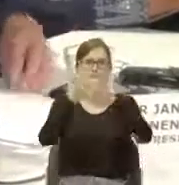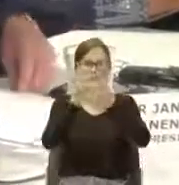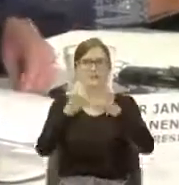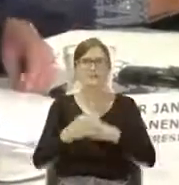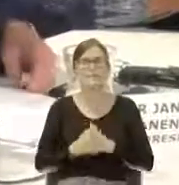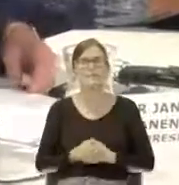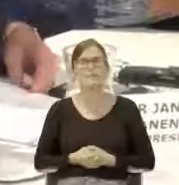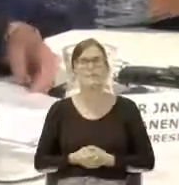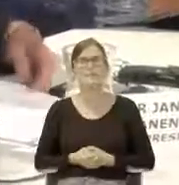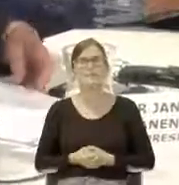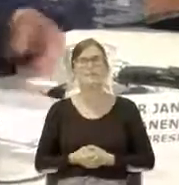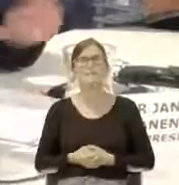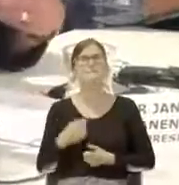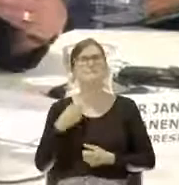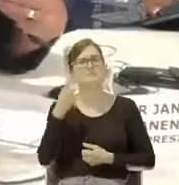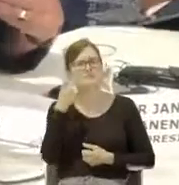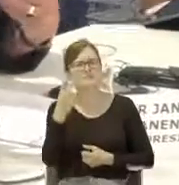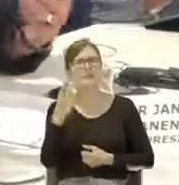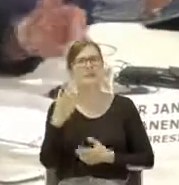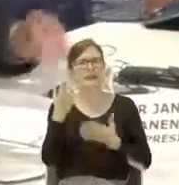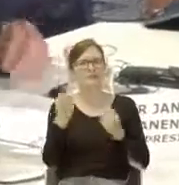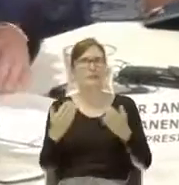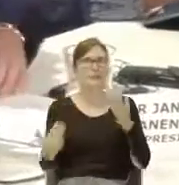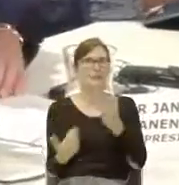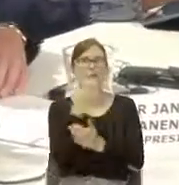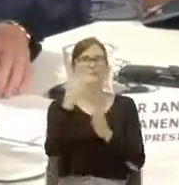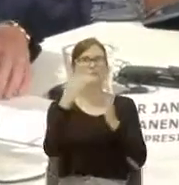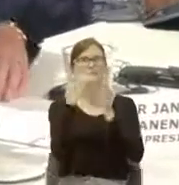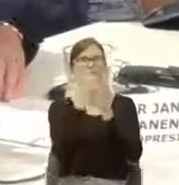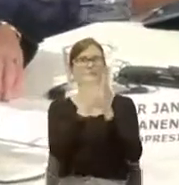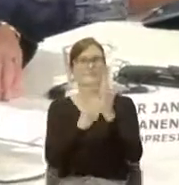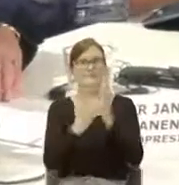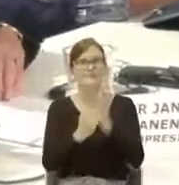of our shared goals and as a transformative element